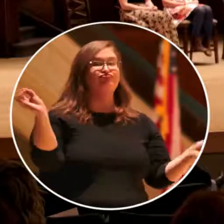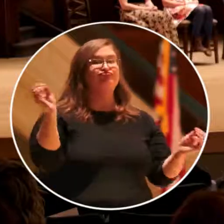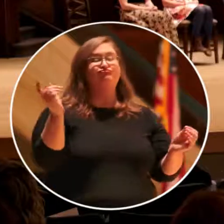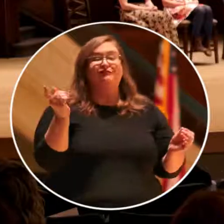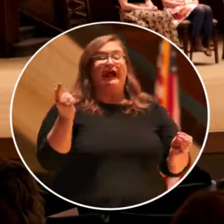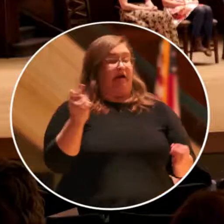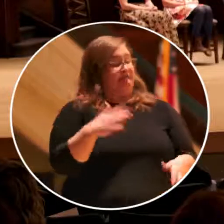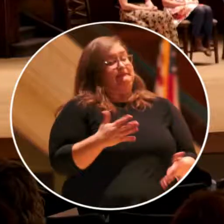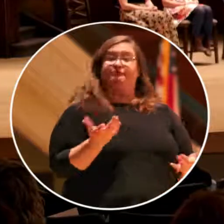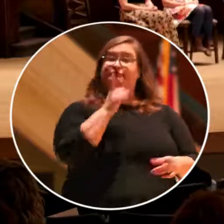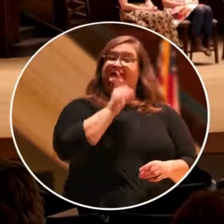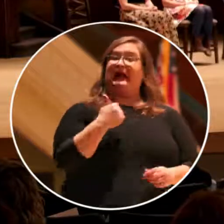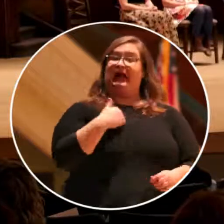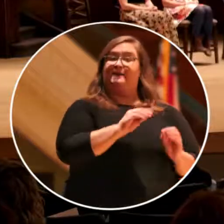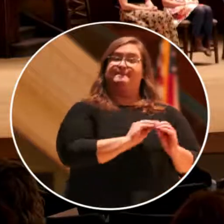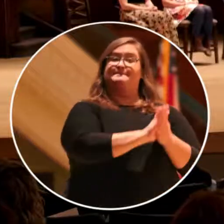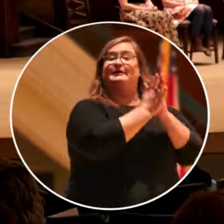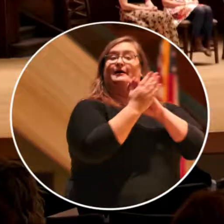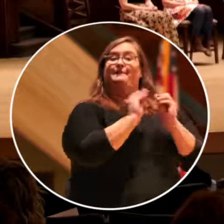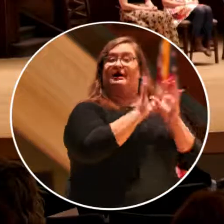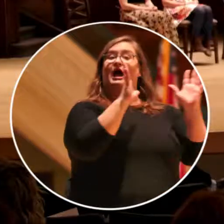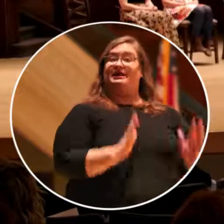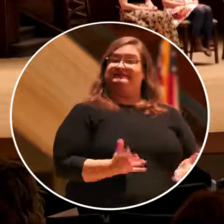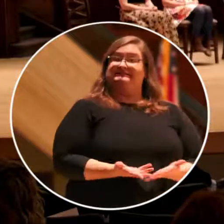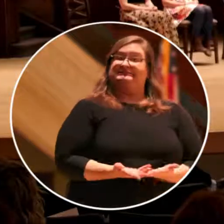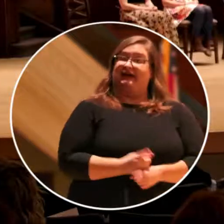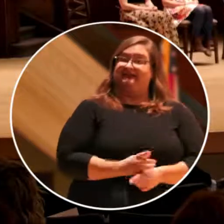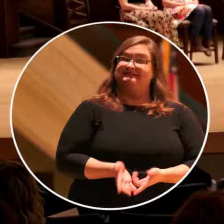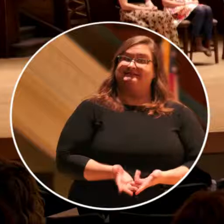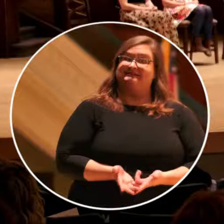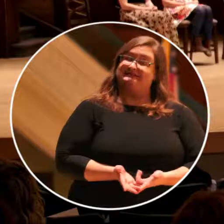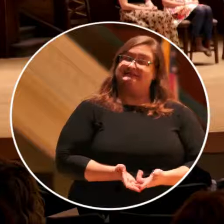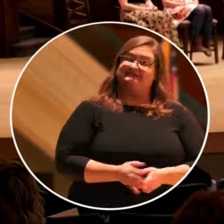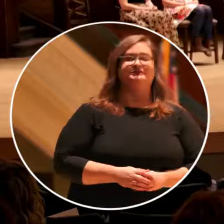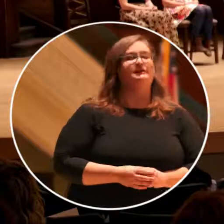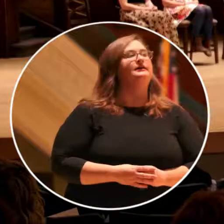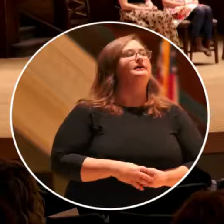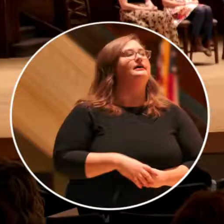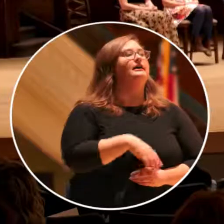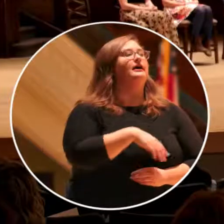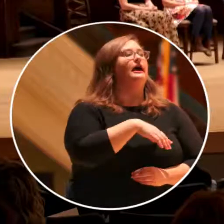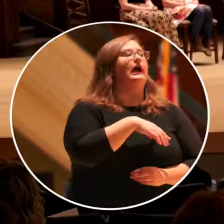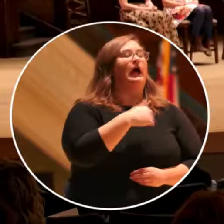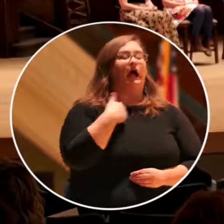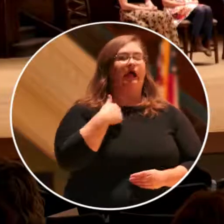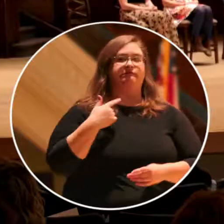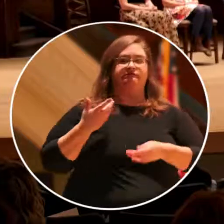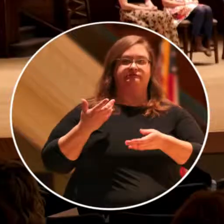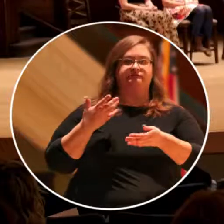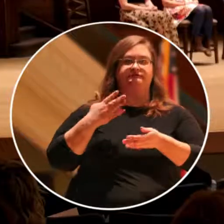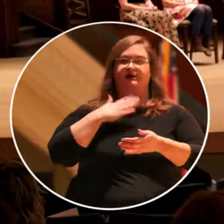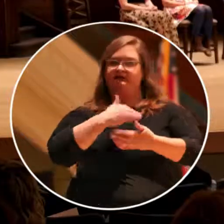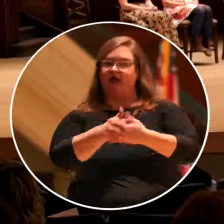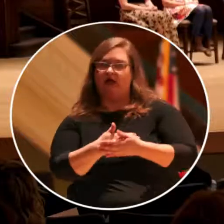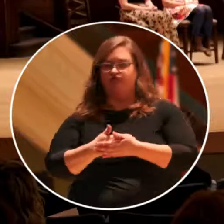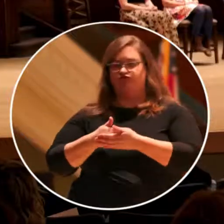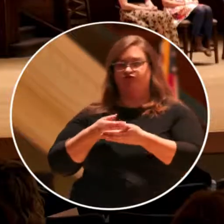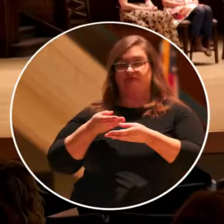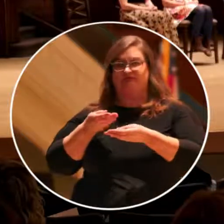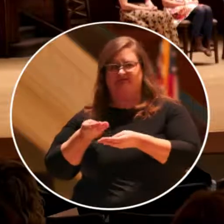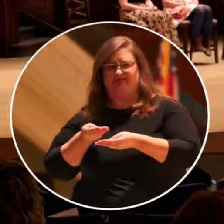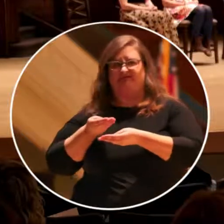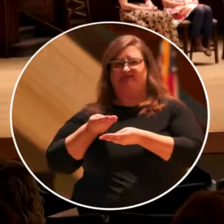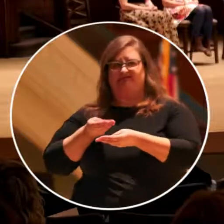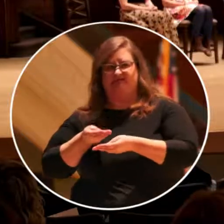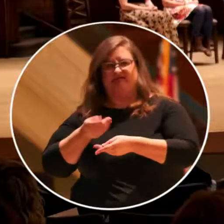But then 2 weeks went by, and I still couldn't nurse. And my son didn't gain any weight, and the pediatrician told me he